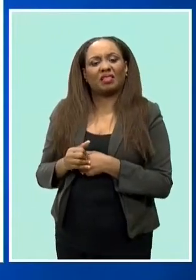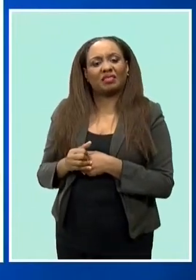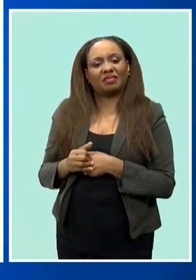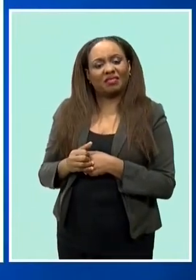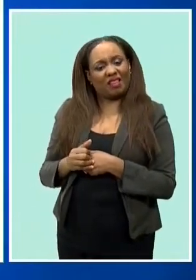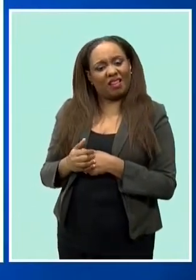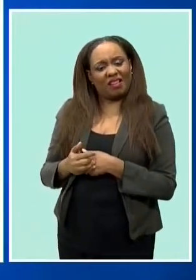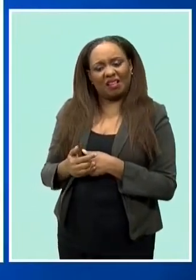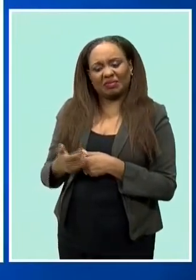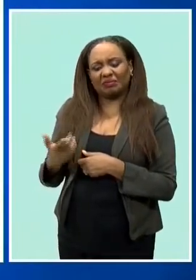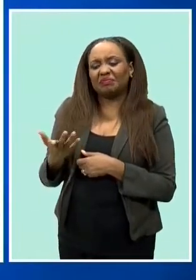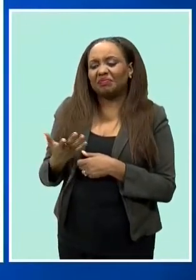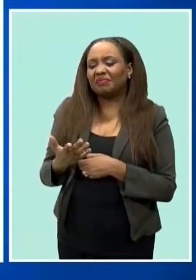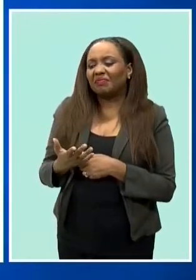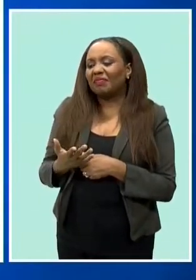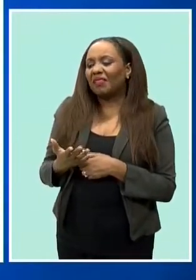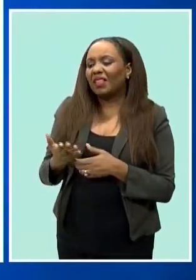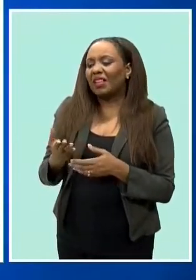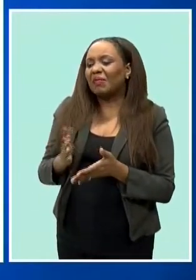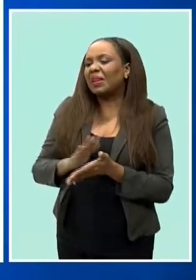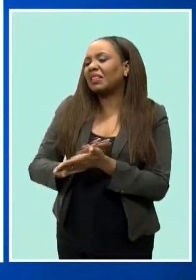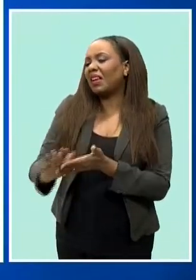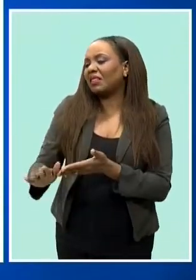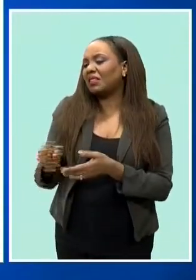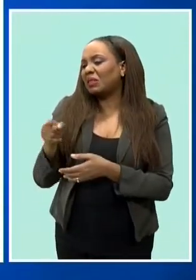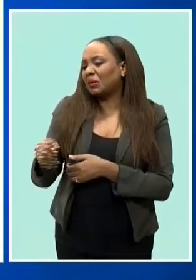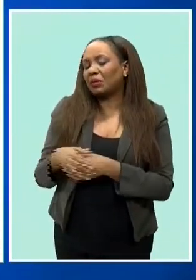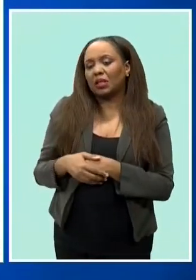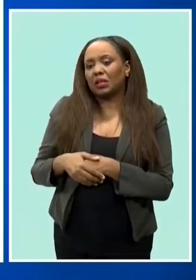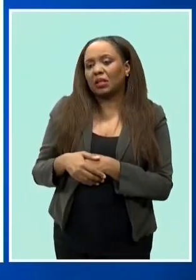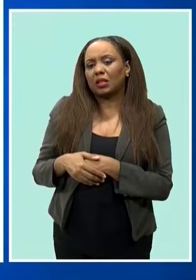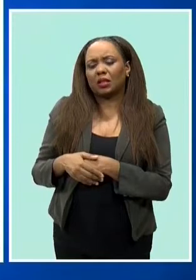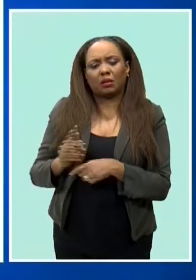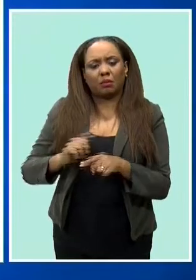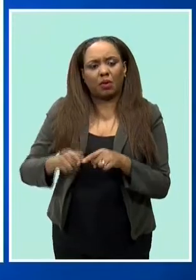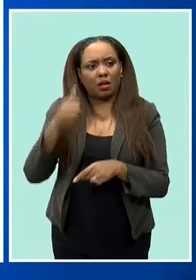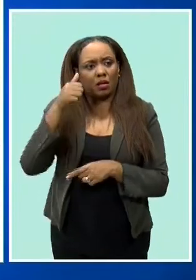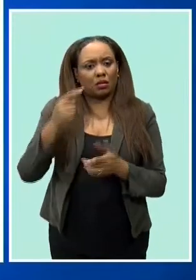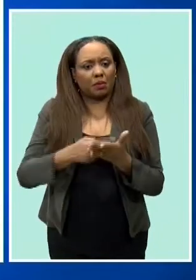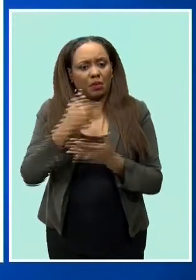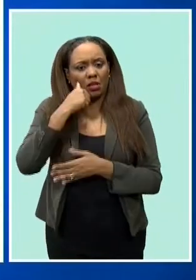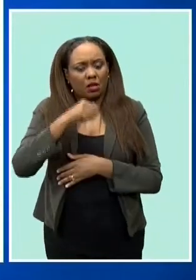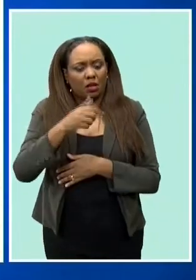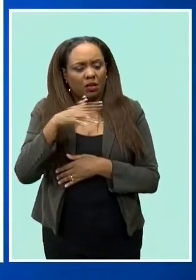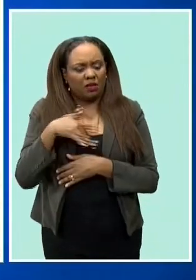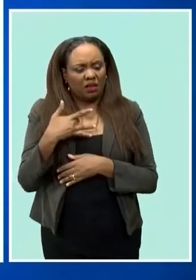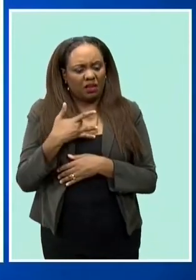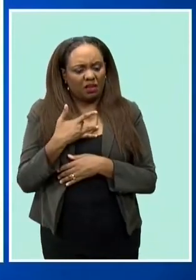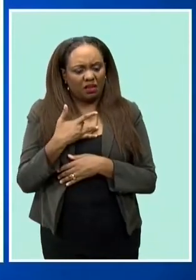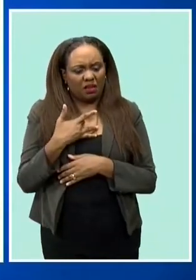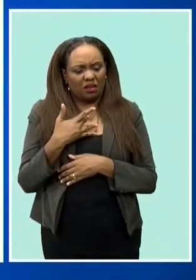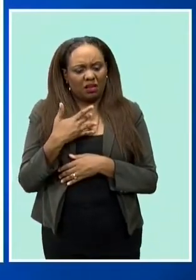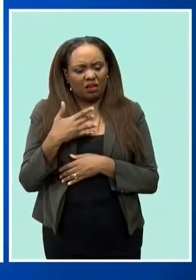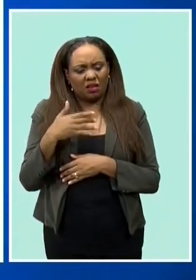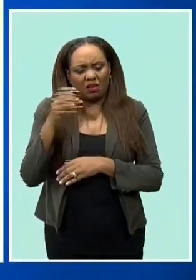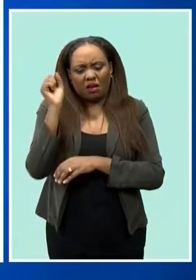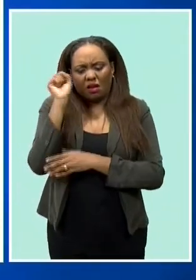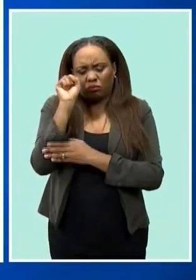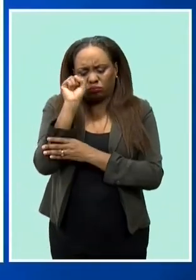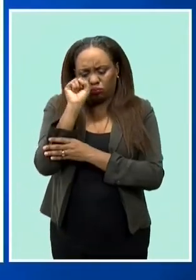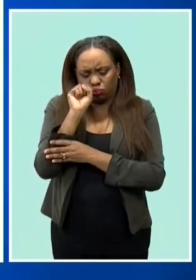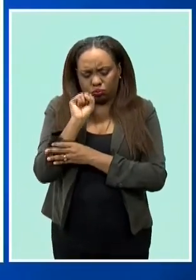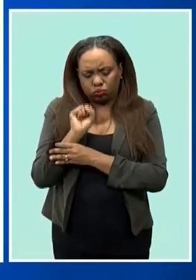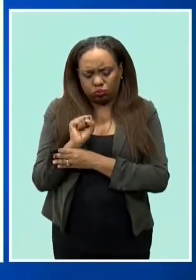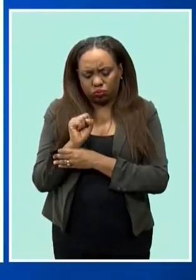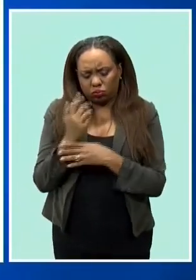complimentary, but it isn't complimentary. And so that ends up with young women walking with their faces, as they say in Guyana,